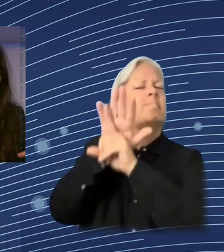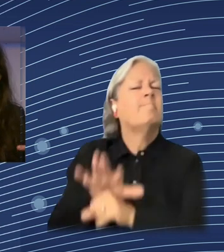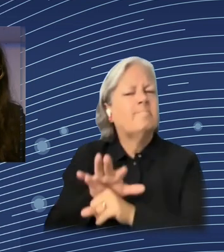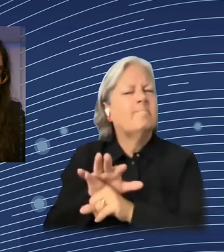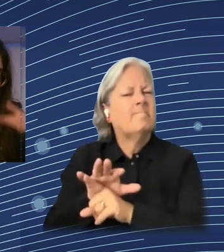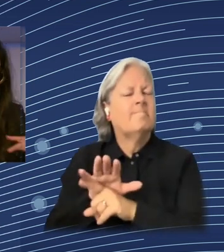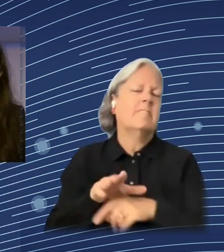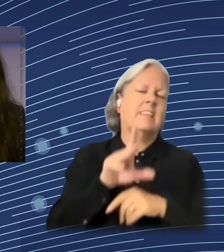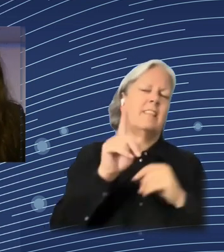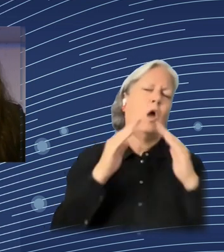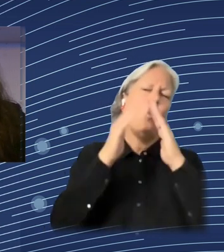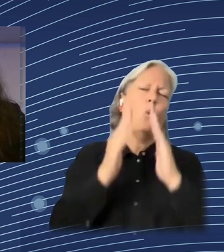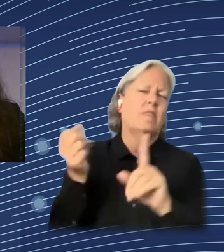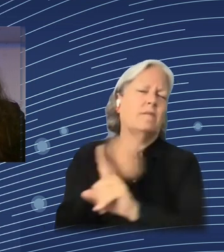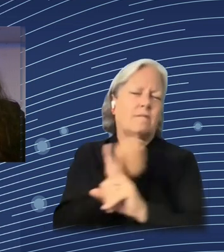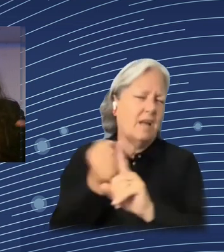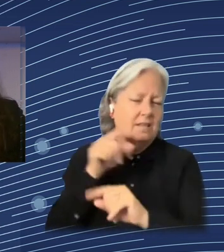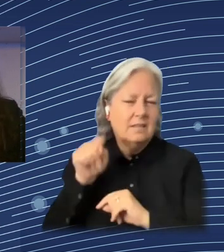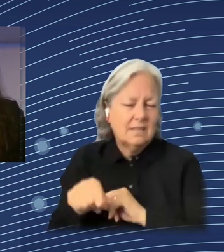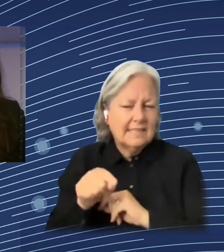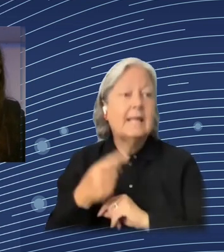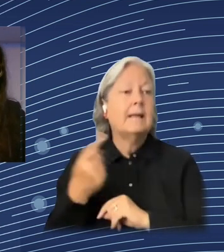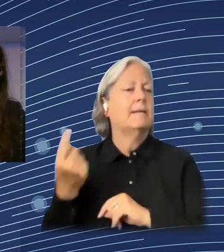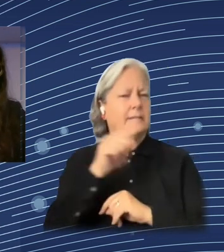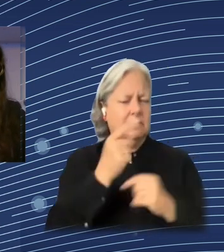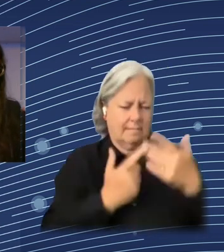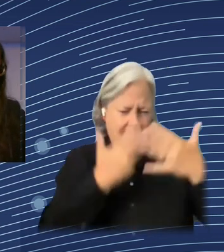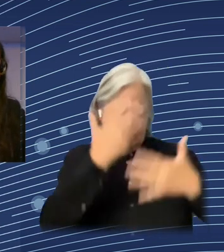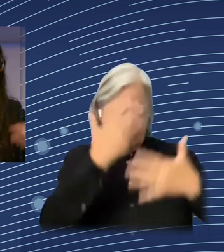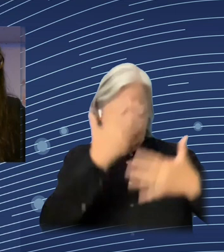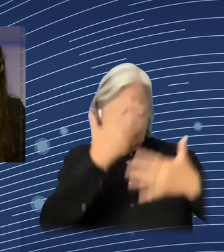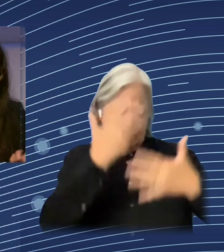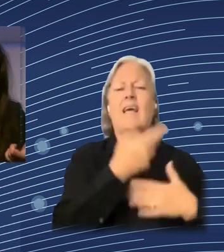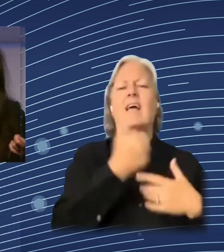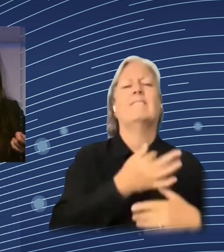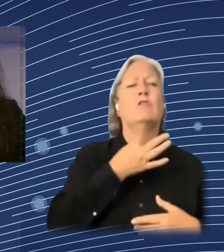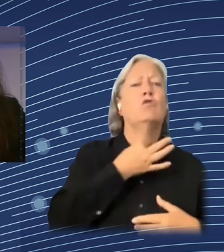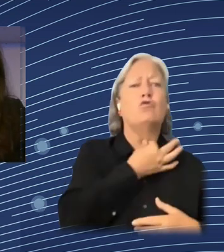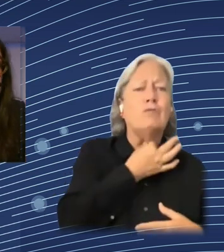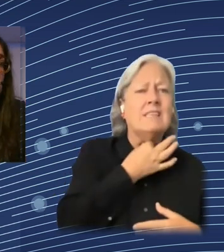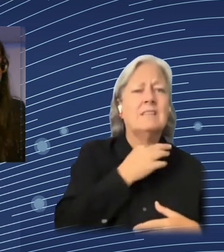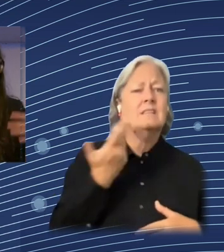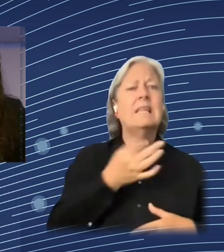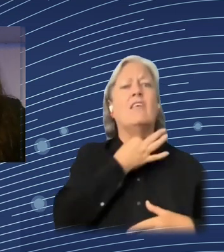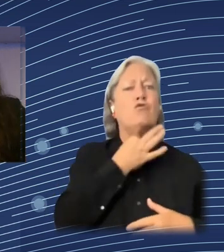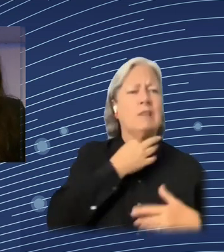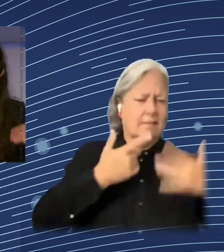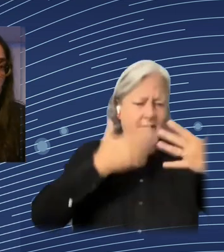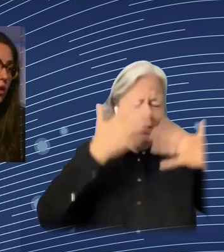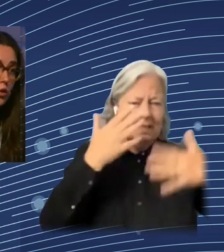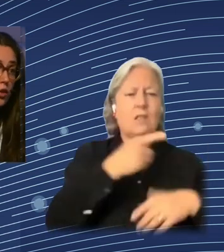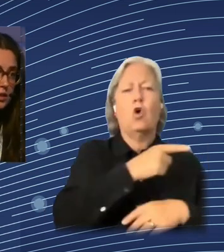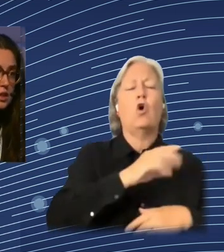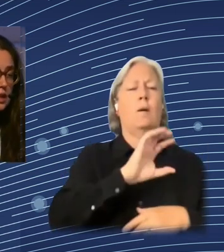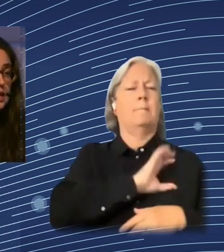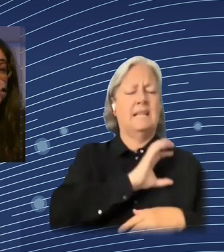they, like, the case goes through this algorithm, and the algorithm is assigning a risk to this woman, and depending on the risk assigned, the police is going to take some measures